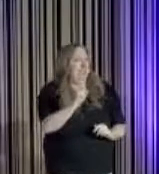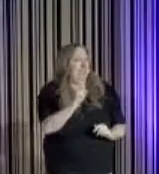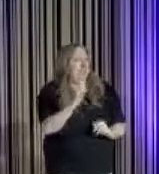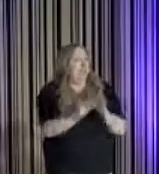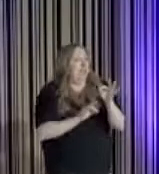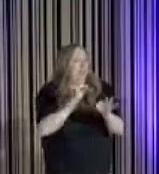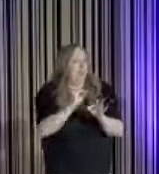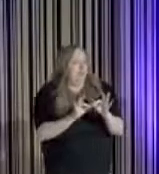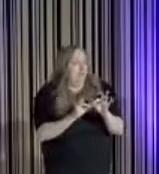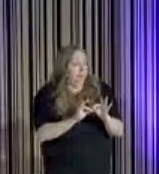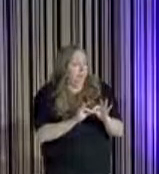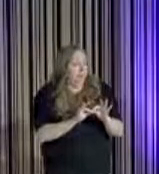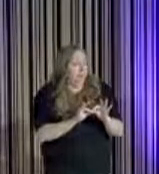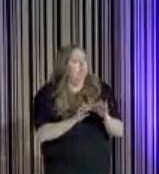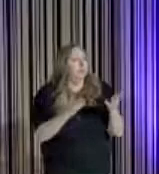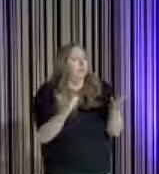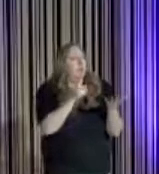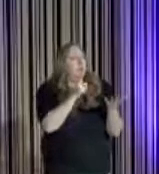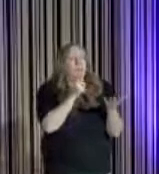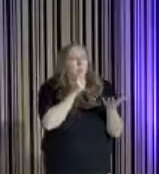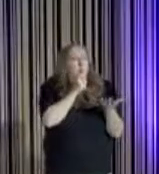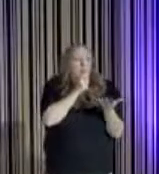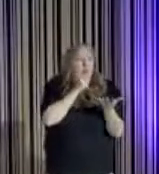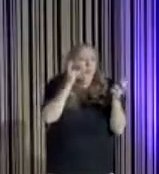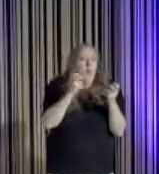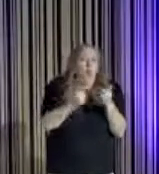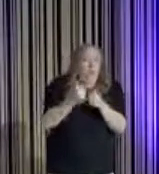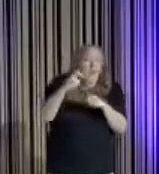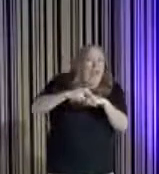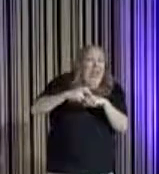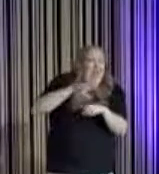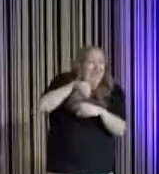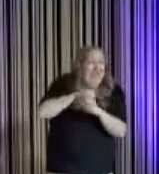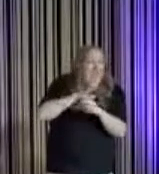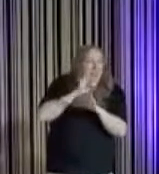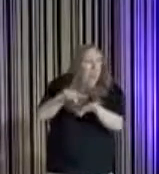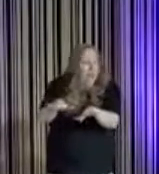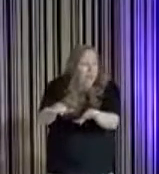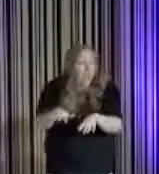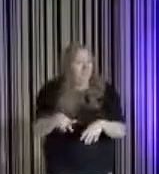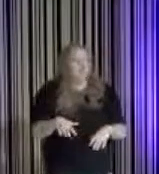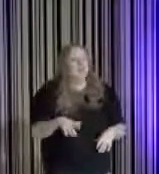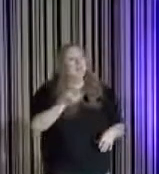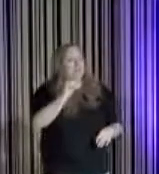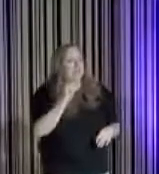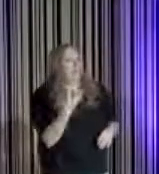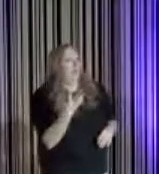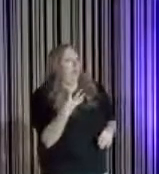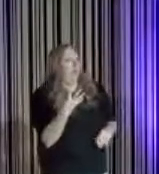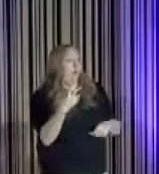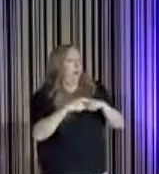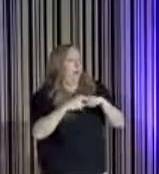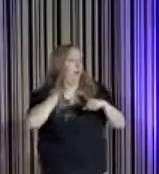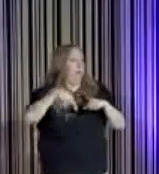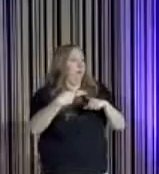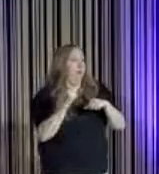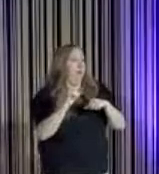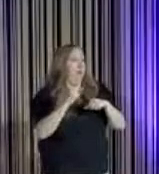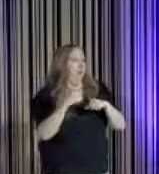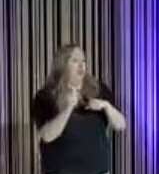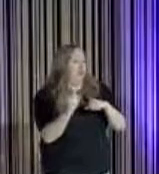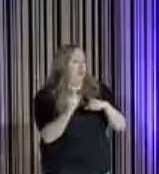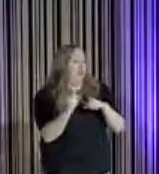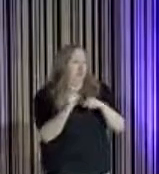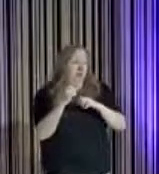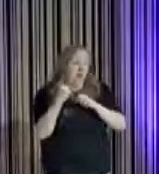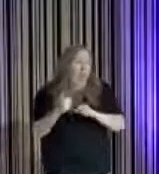there? It turns out the viruses that are most abundant in the oceans are T4 phage. This is the most abundant virus genus.